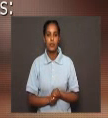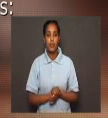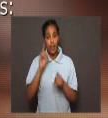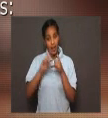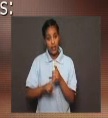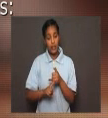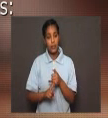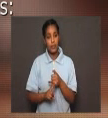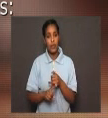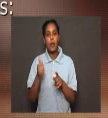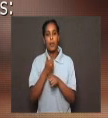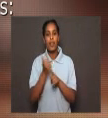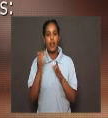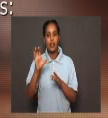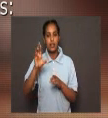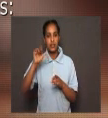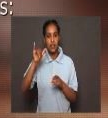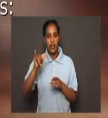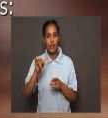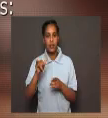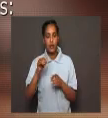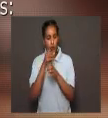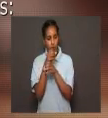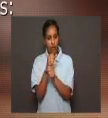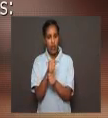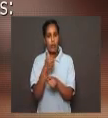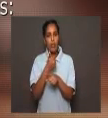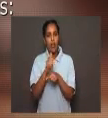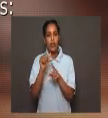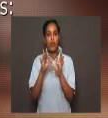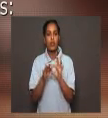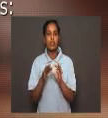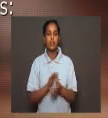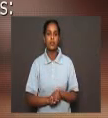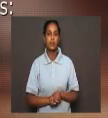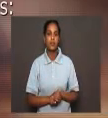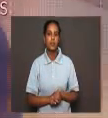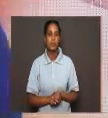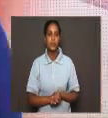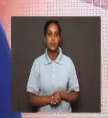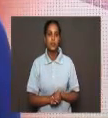Finally, metallic crystals contain metallic bonding.